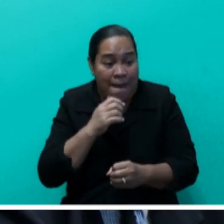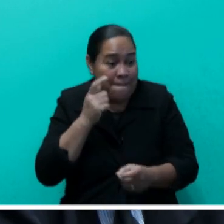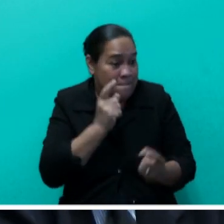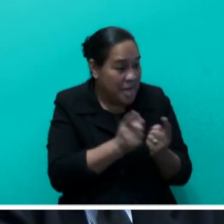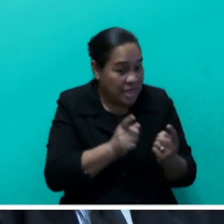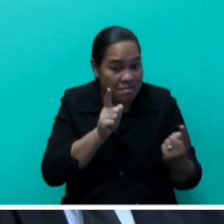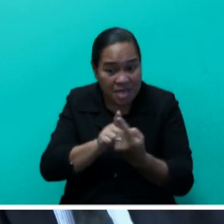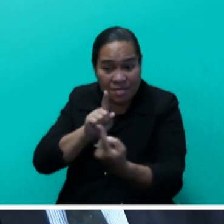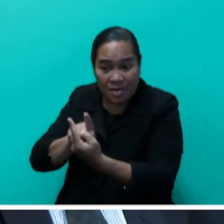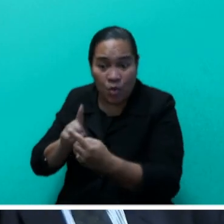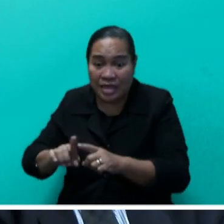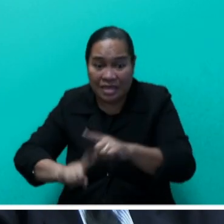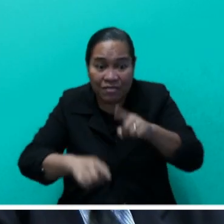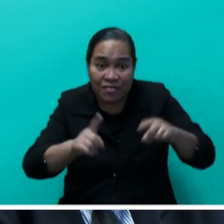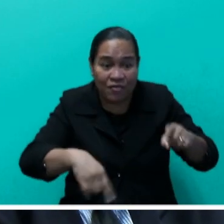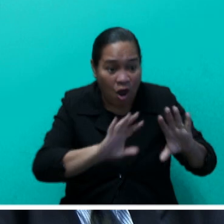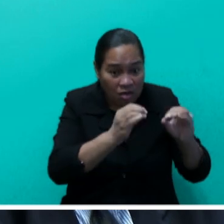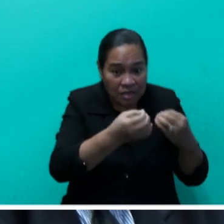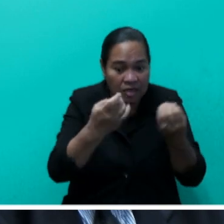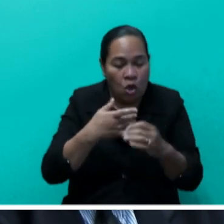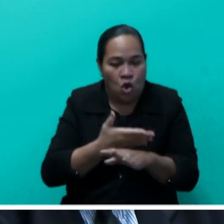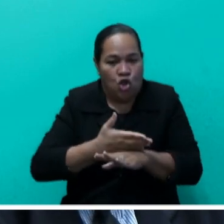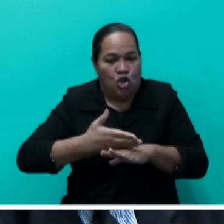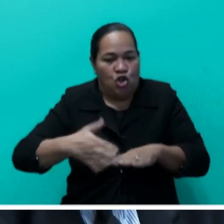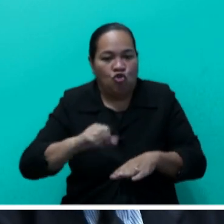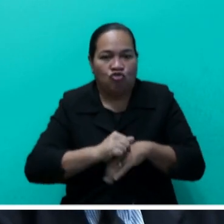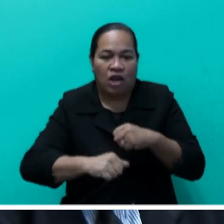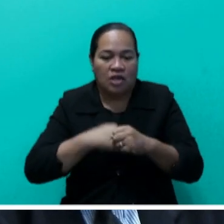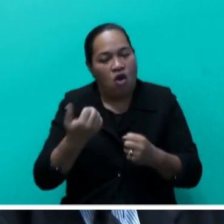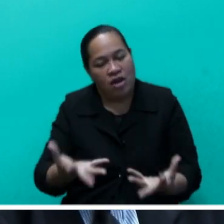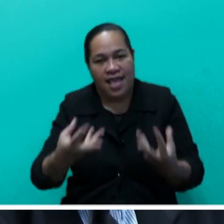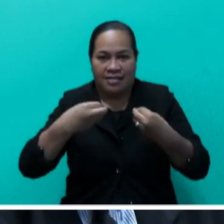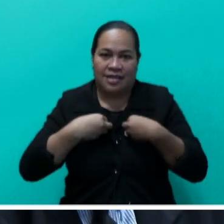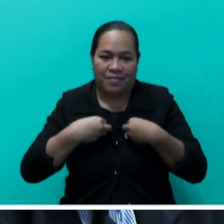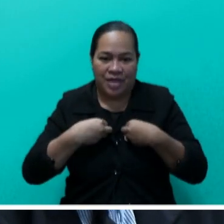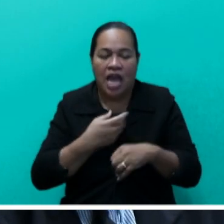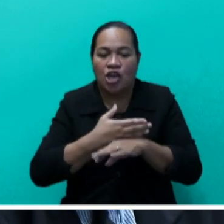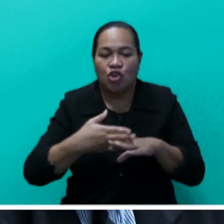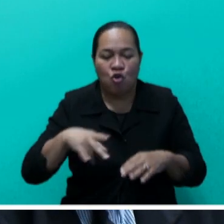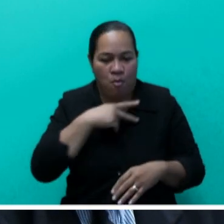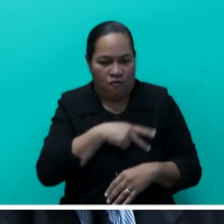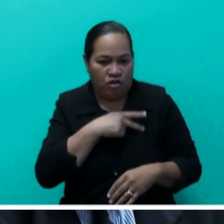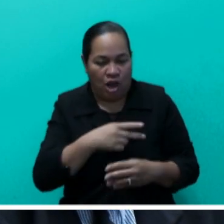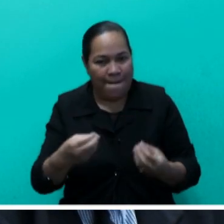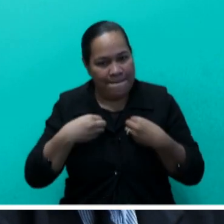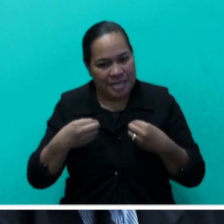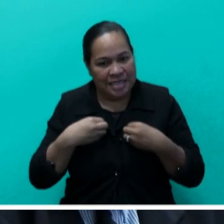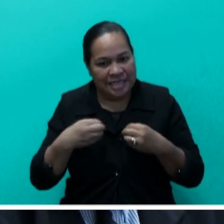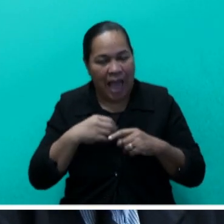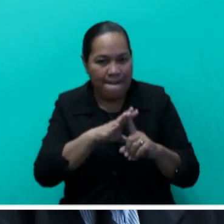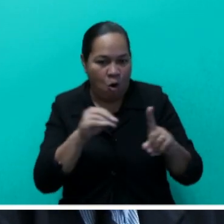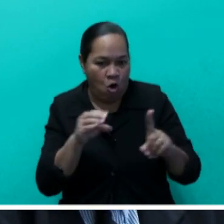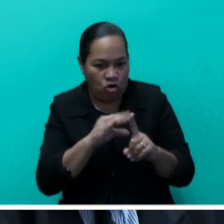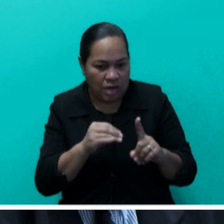every union, the new structure has been accepted, and yes, a new professional business model under